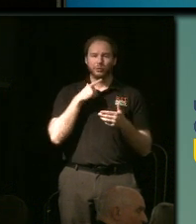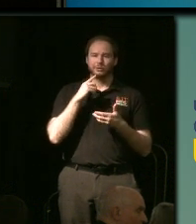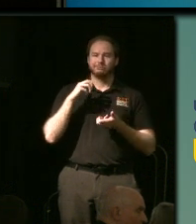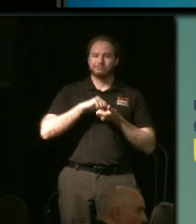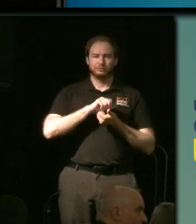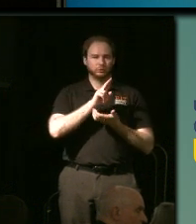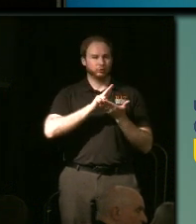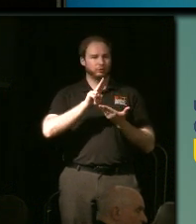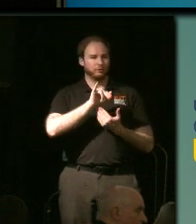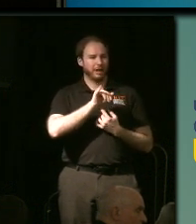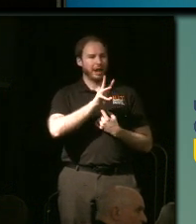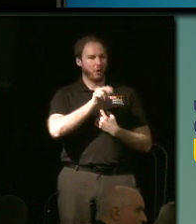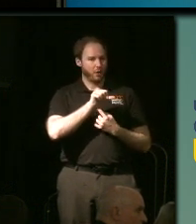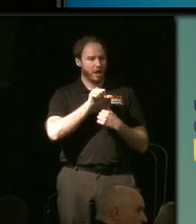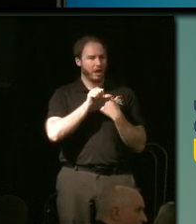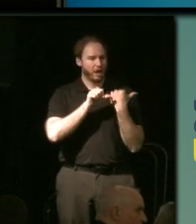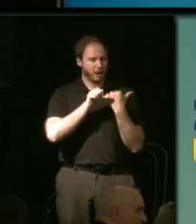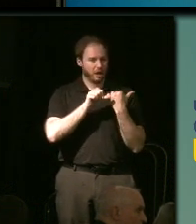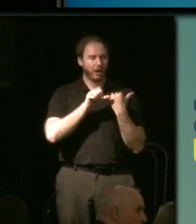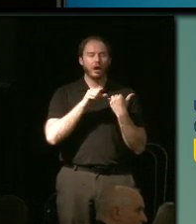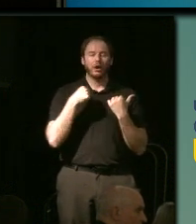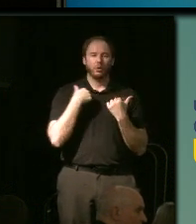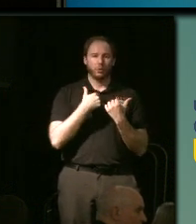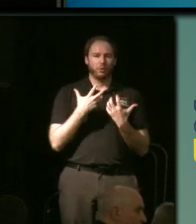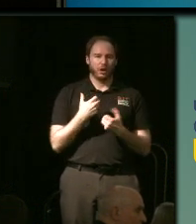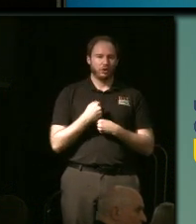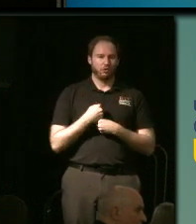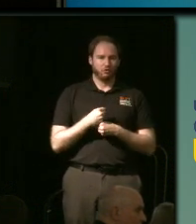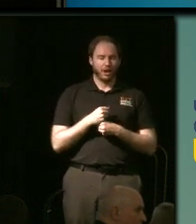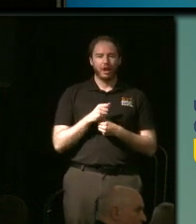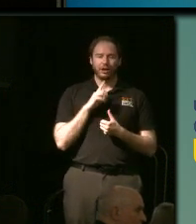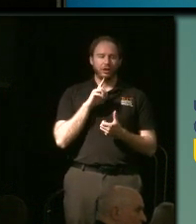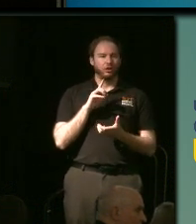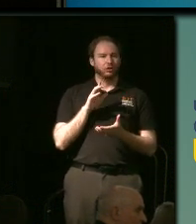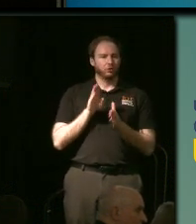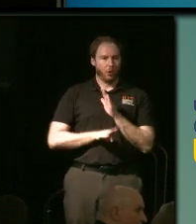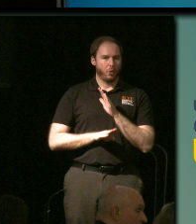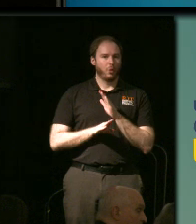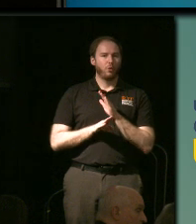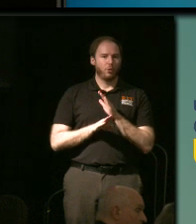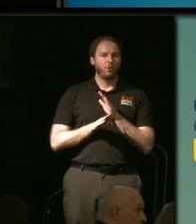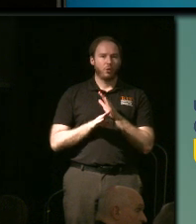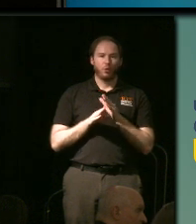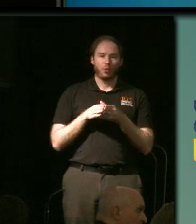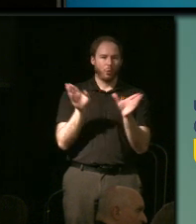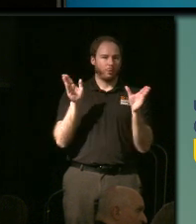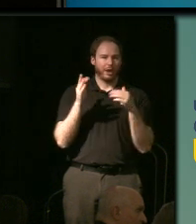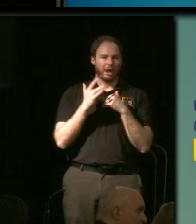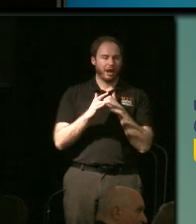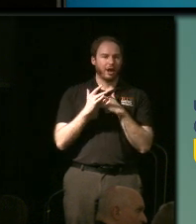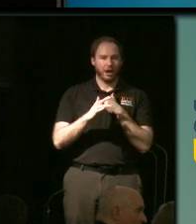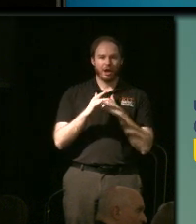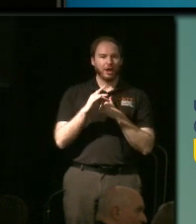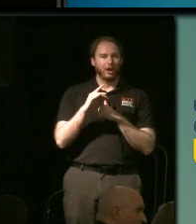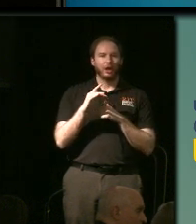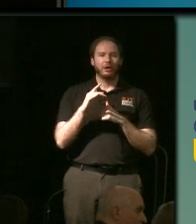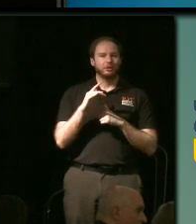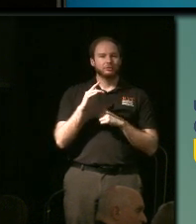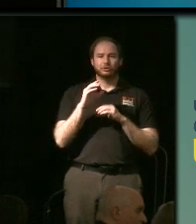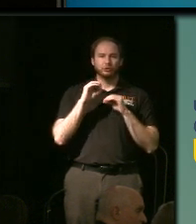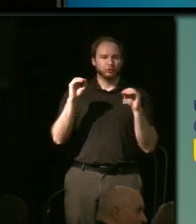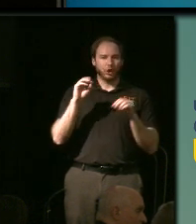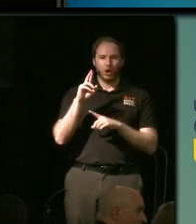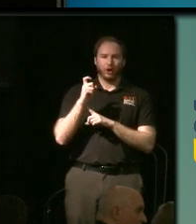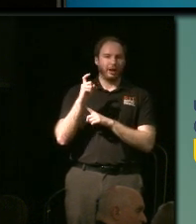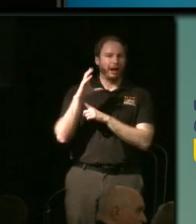Iowa very carefully, is to create low-cost, open access, no drug companies